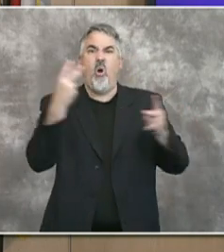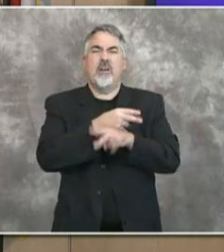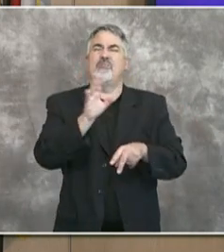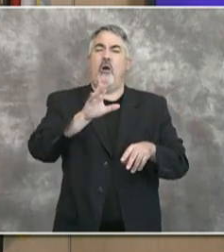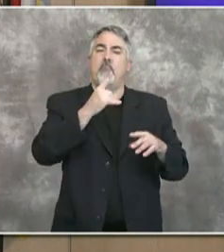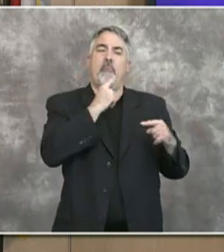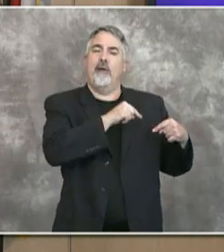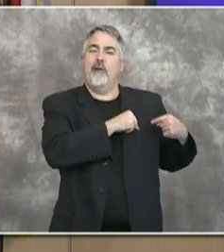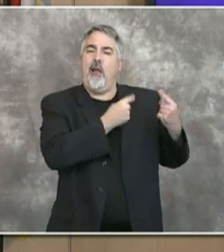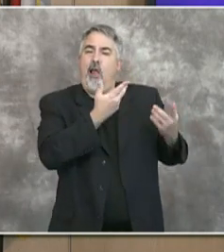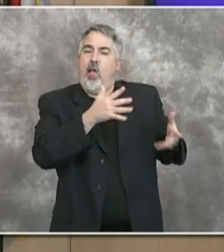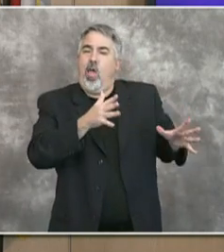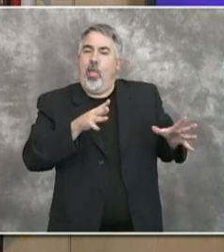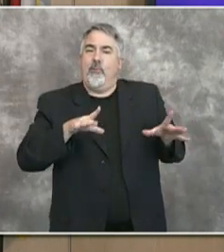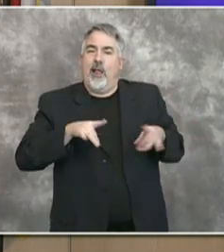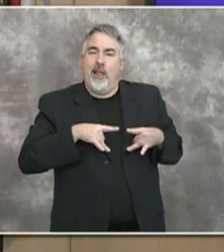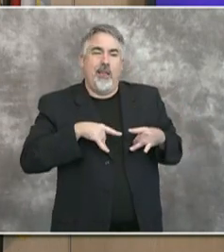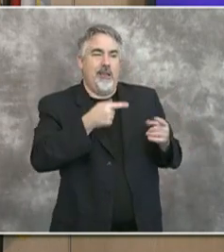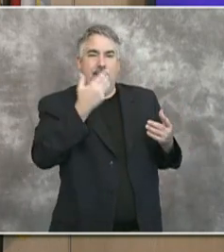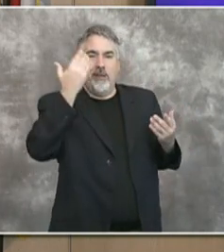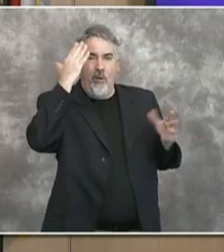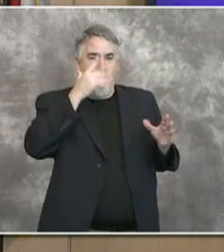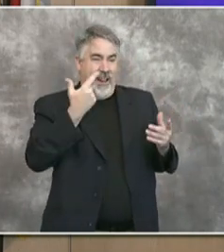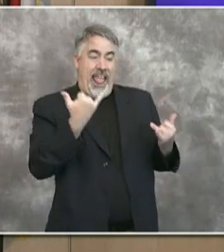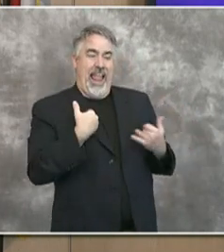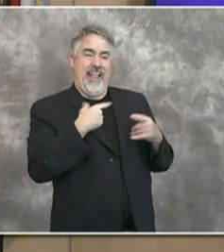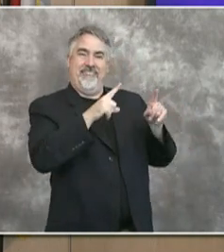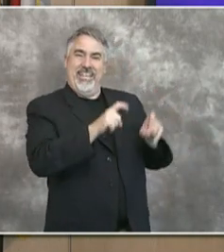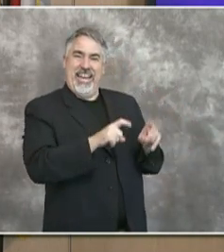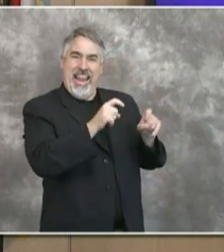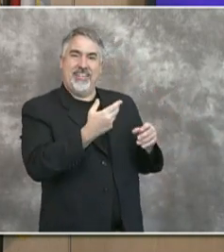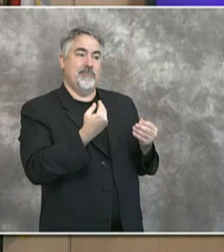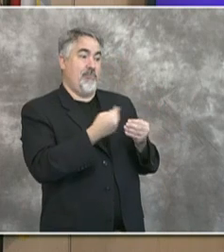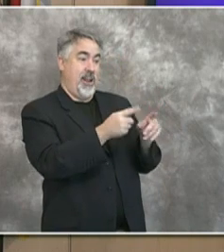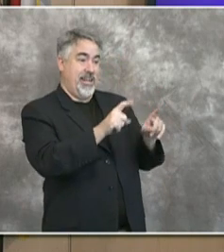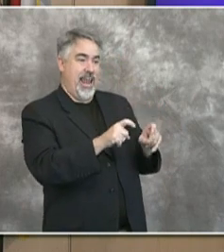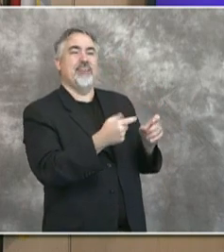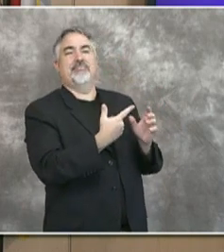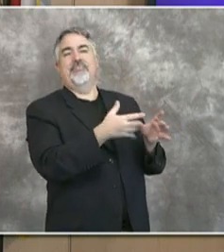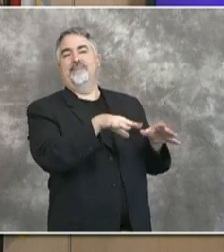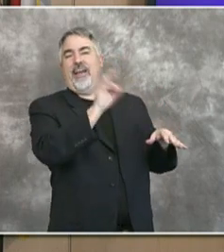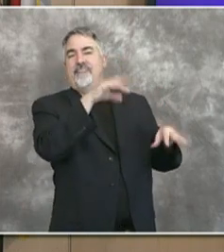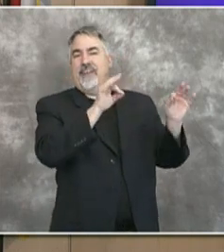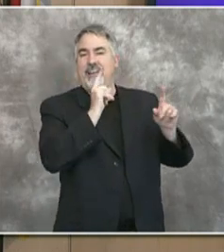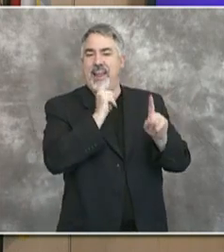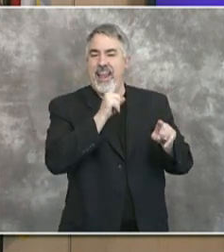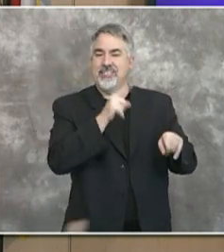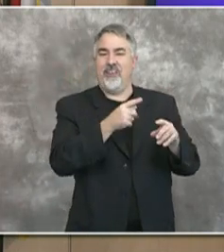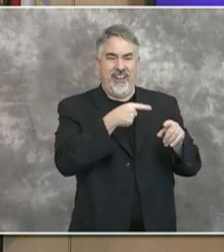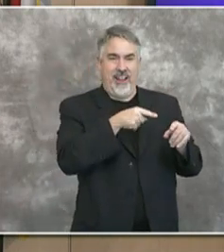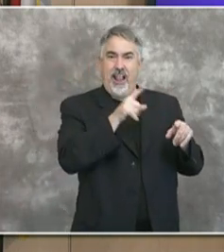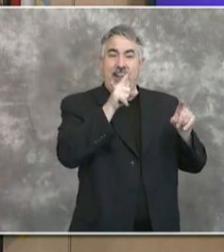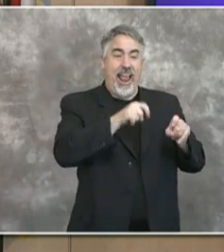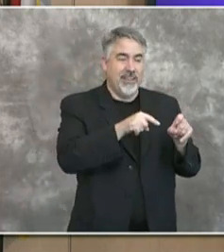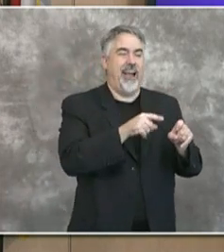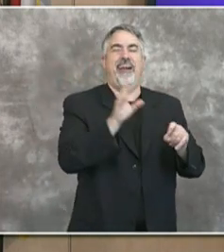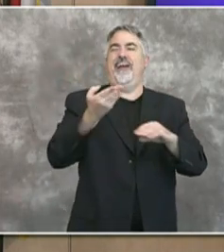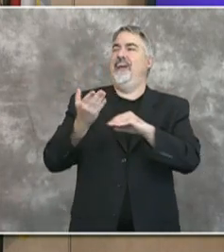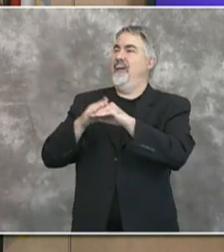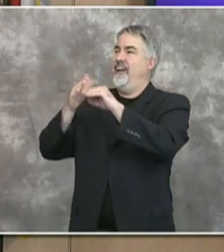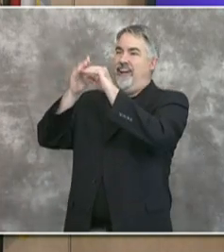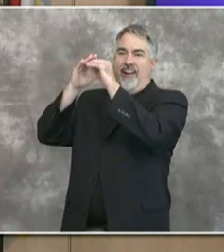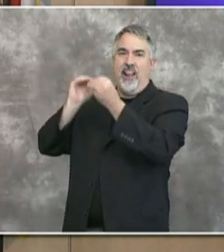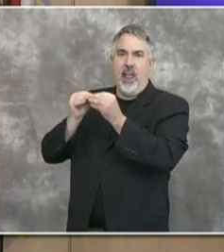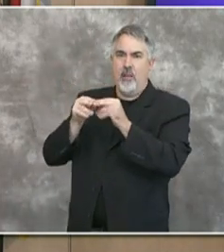due to greater testing. So you will see in a minute the daily totals of positive cases and daily totals on testing reflected both in the